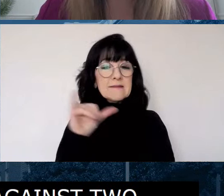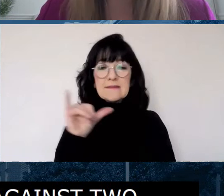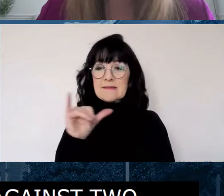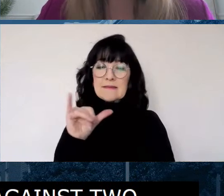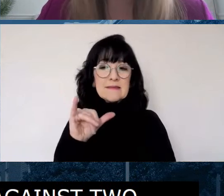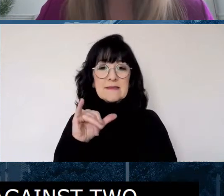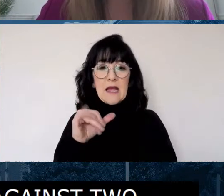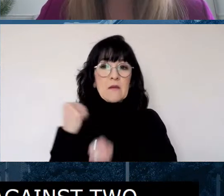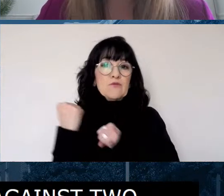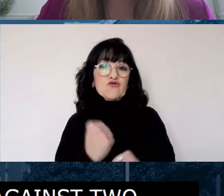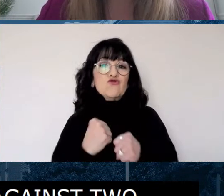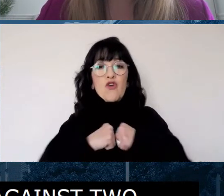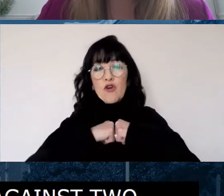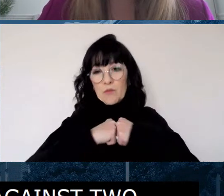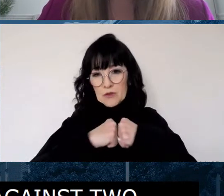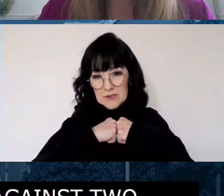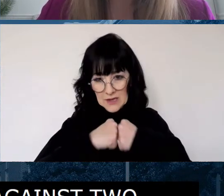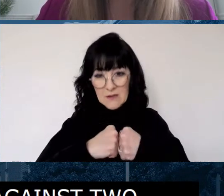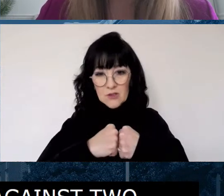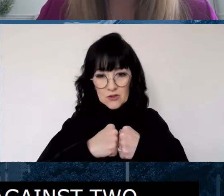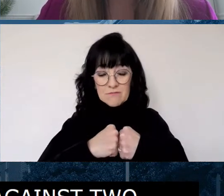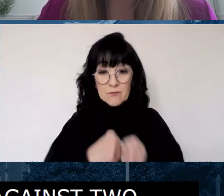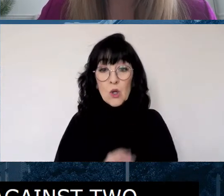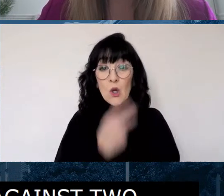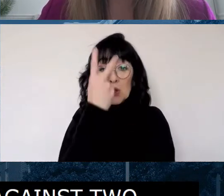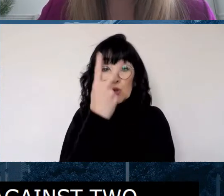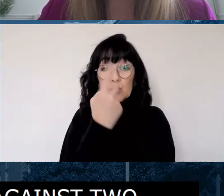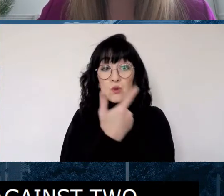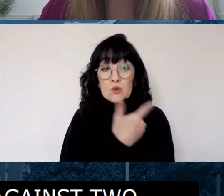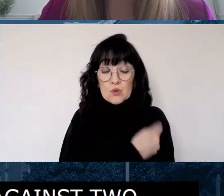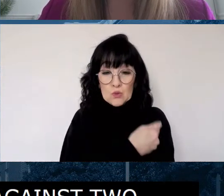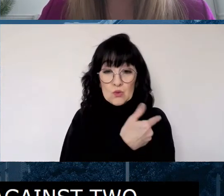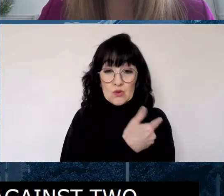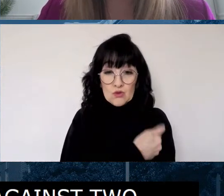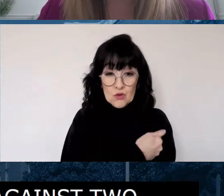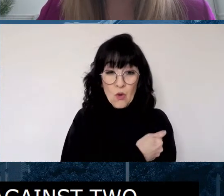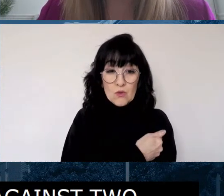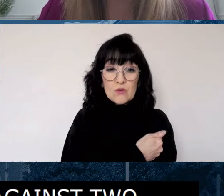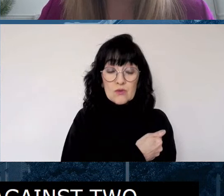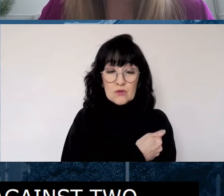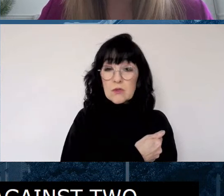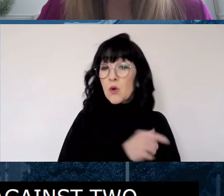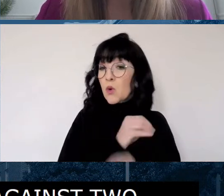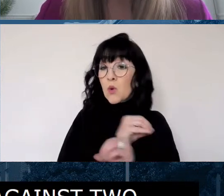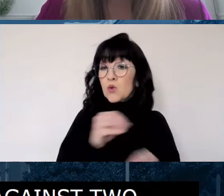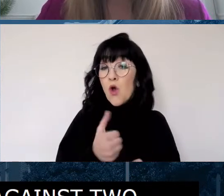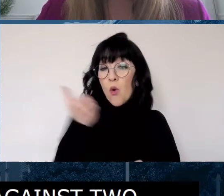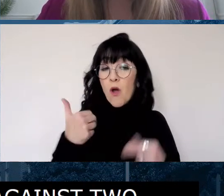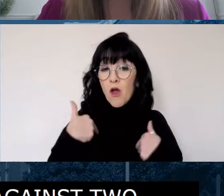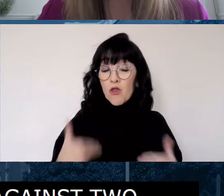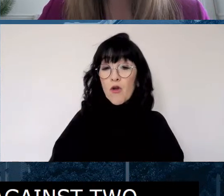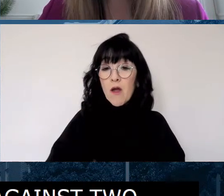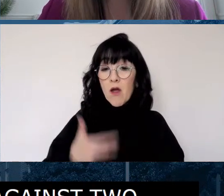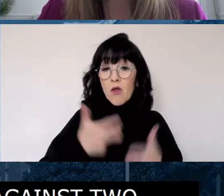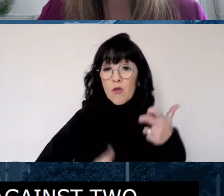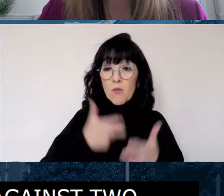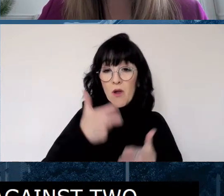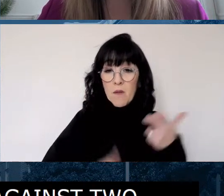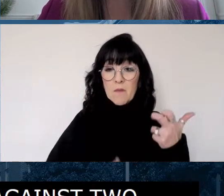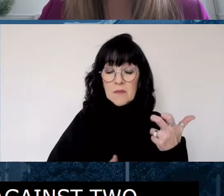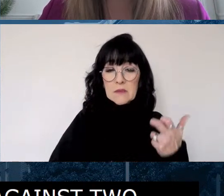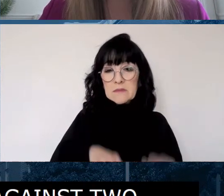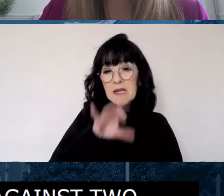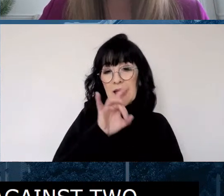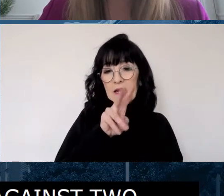in individuals who didn't have immunocompromising conditions from 82 to 97%. And importantly,